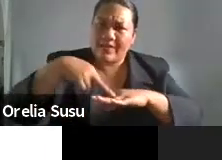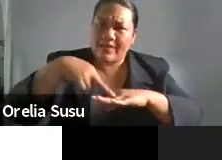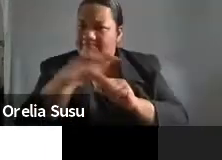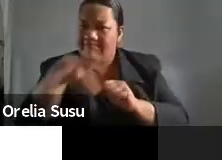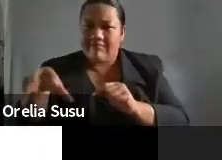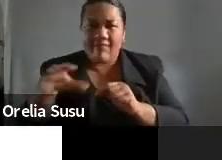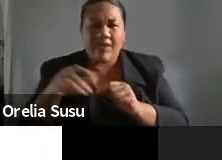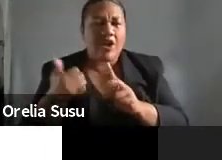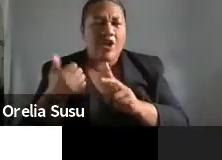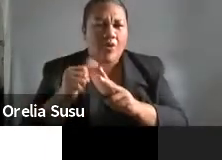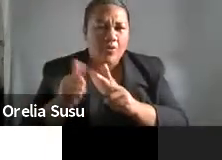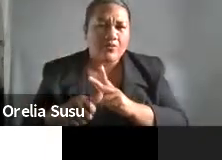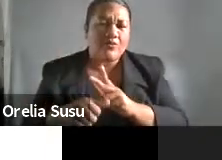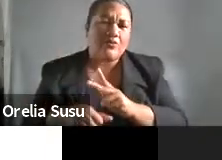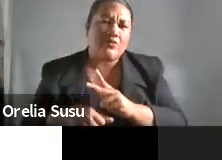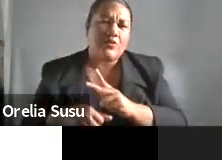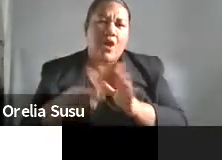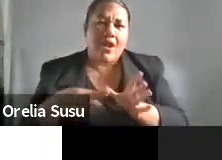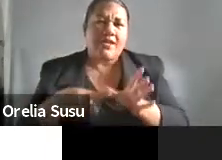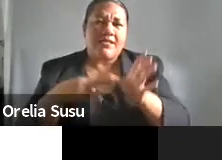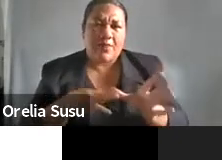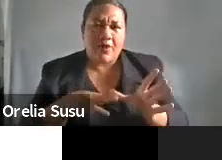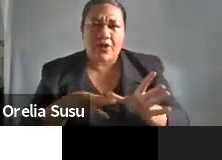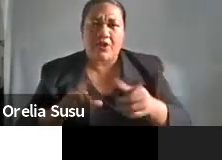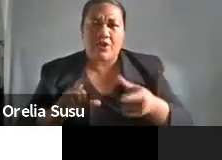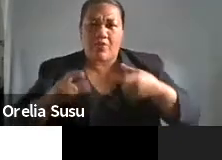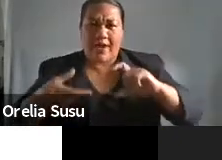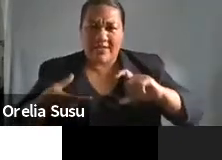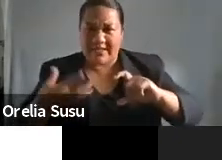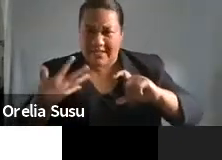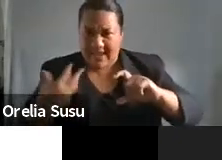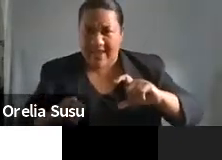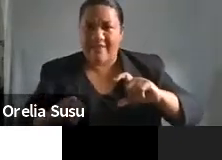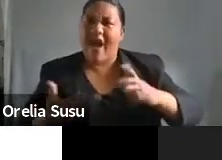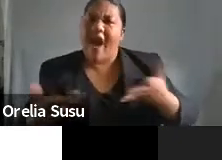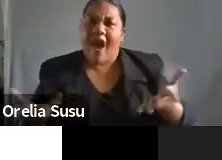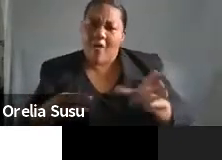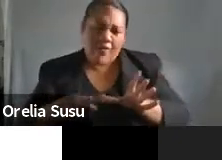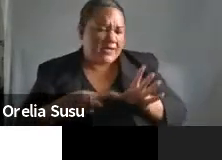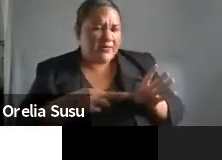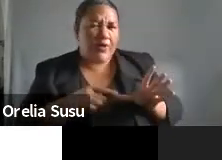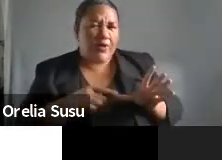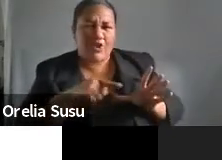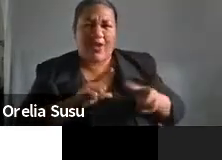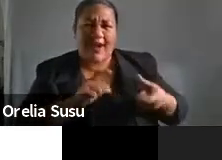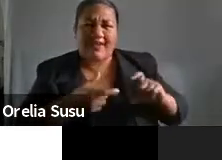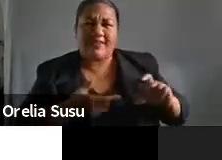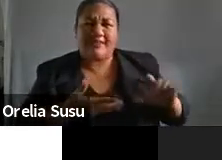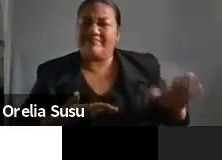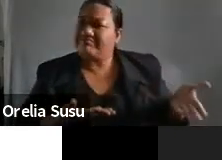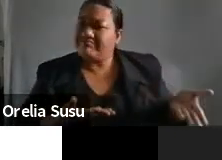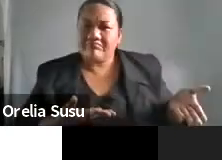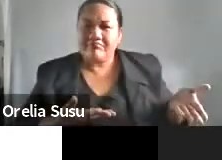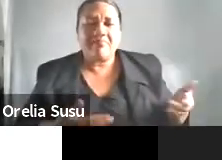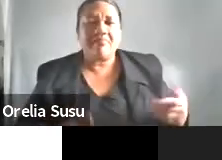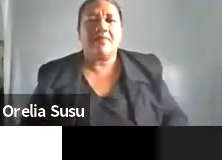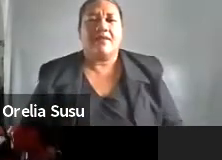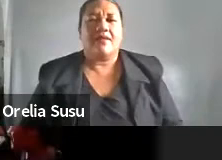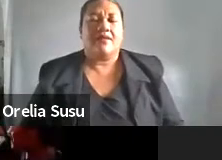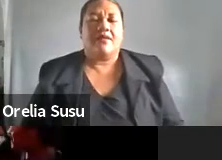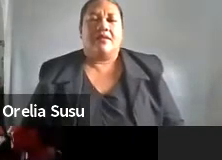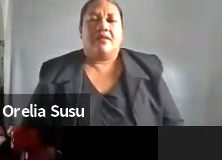and how we are responding to crisis and how we are doing service provision and referrals when it's when we are required to do